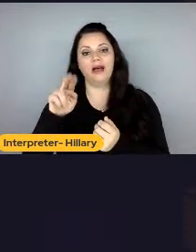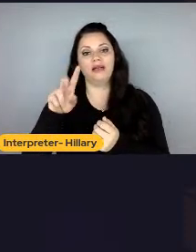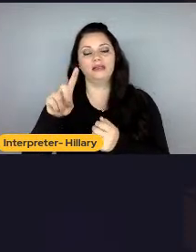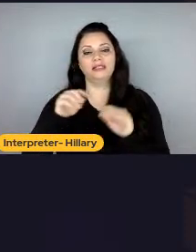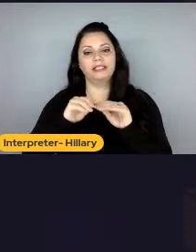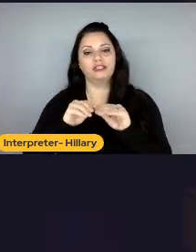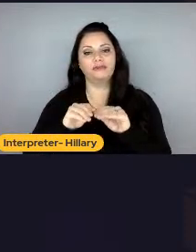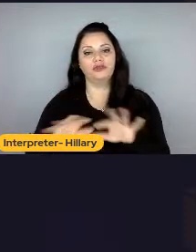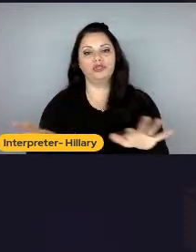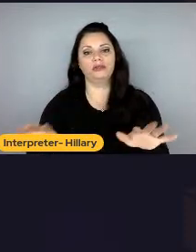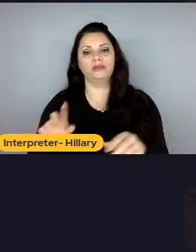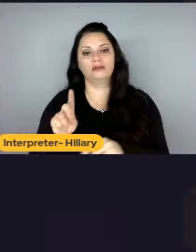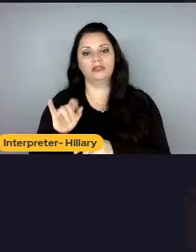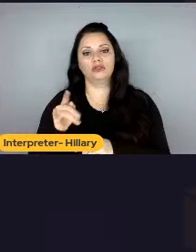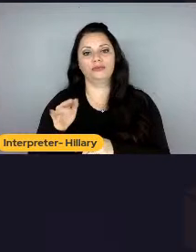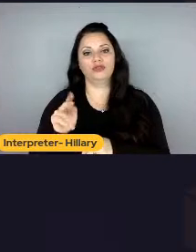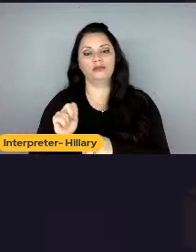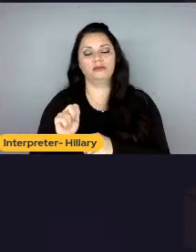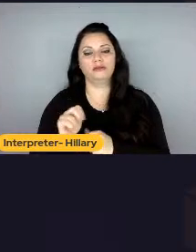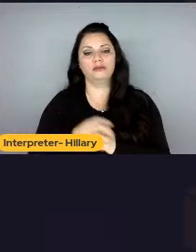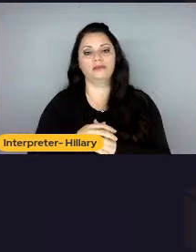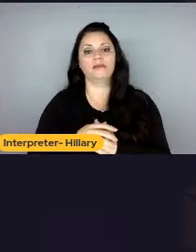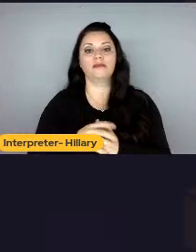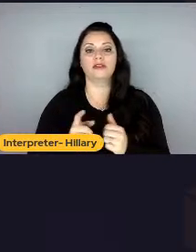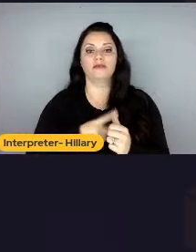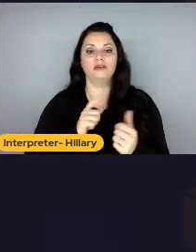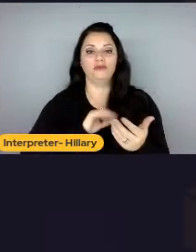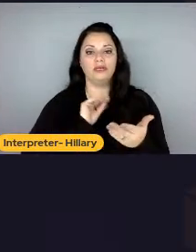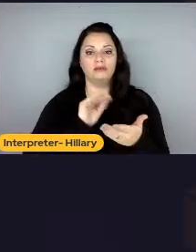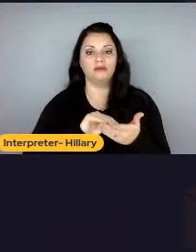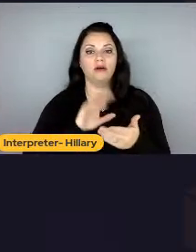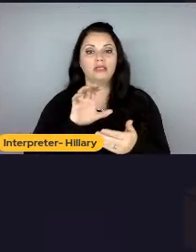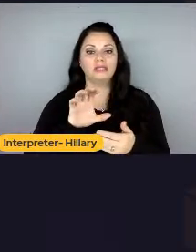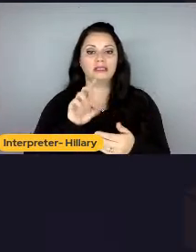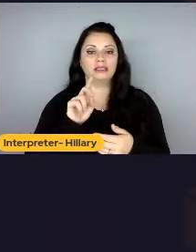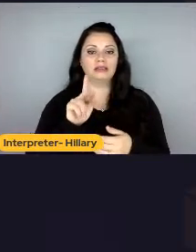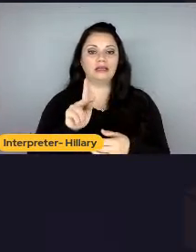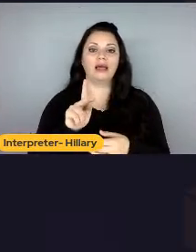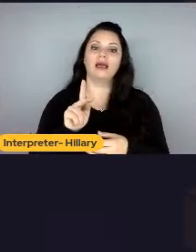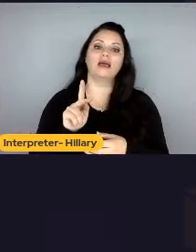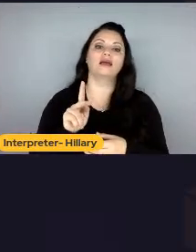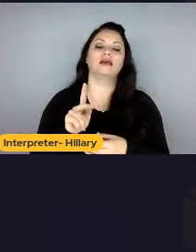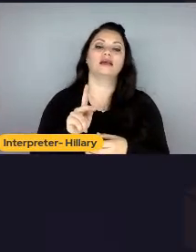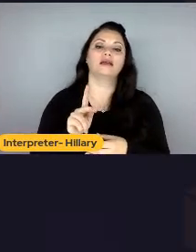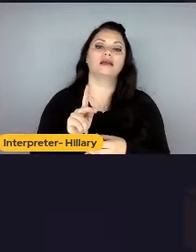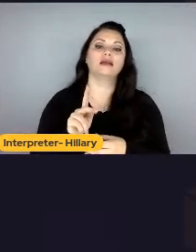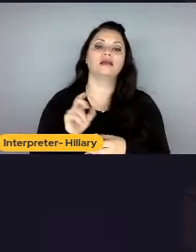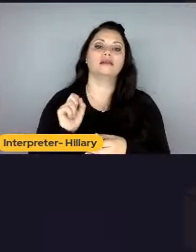So first we will have to install CDK SPA deploy.